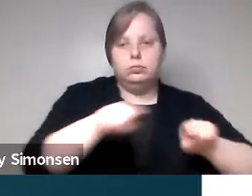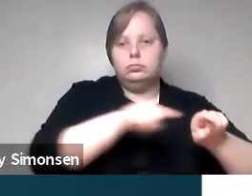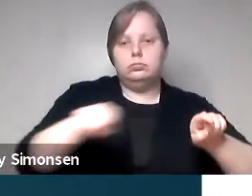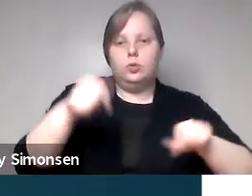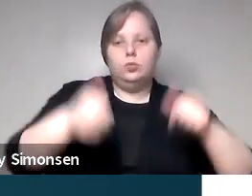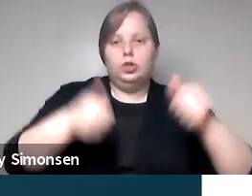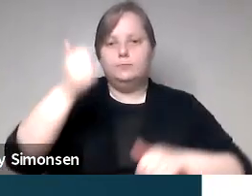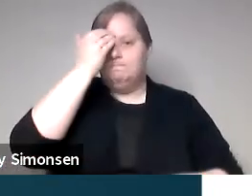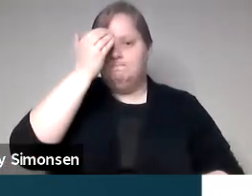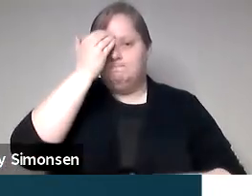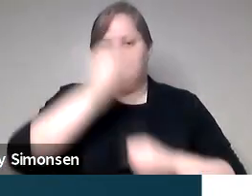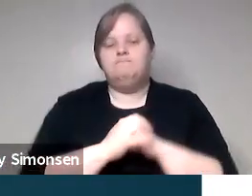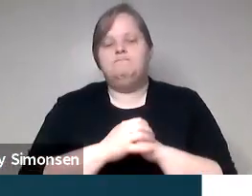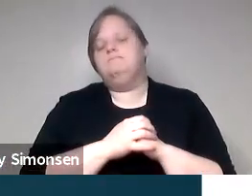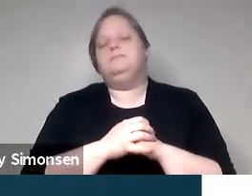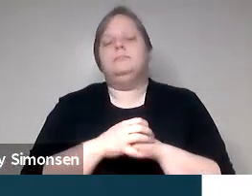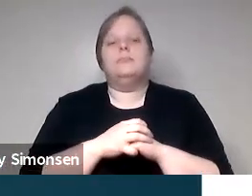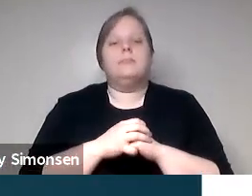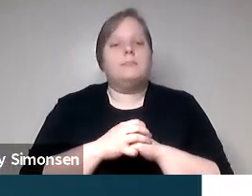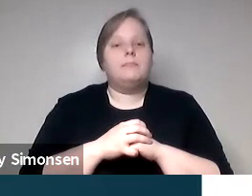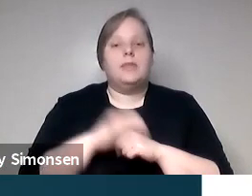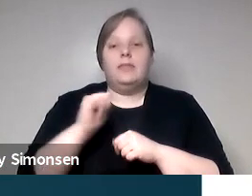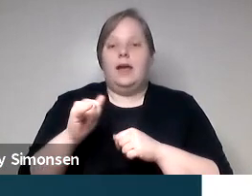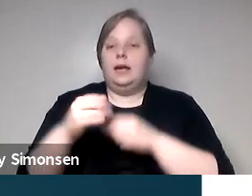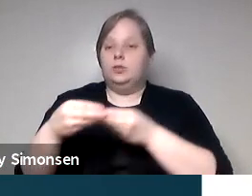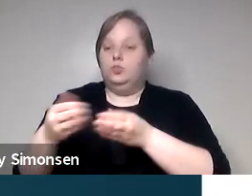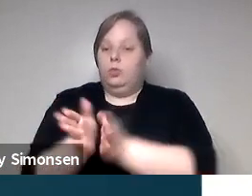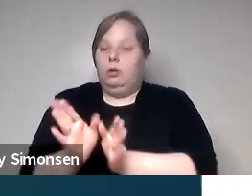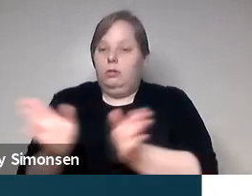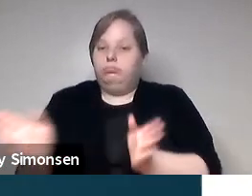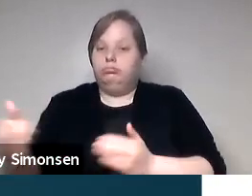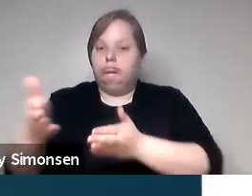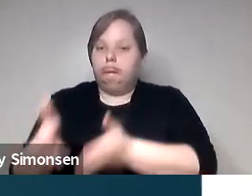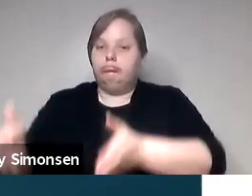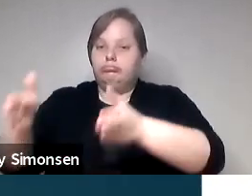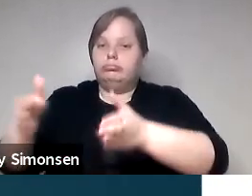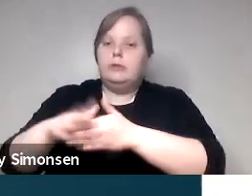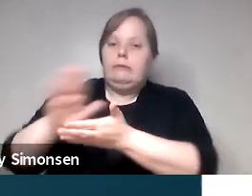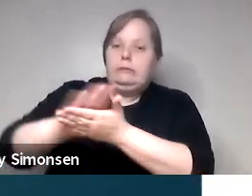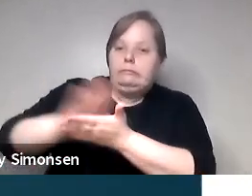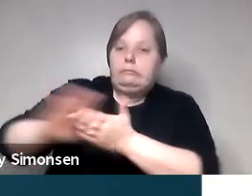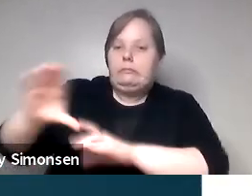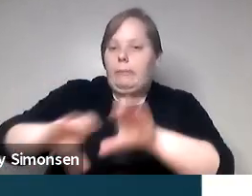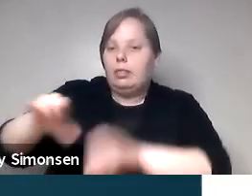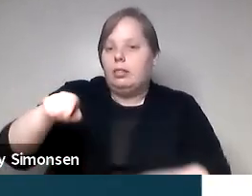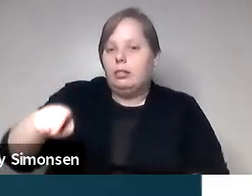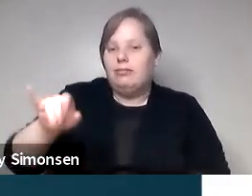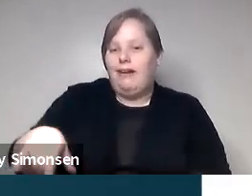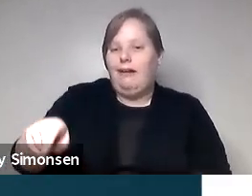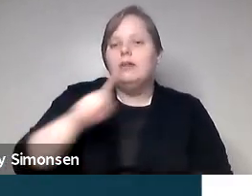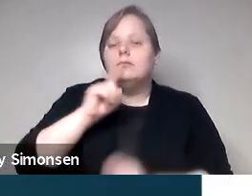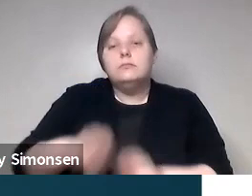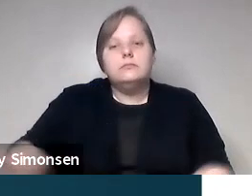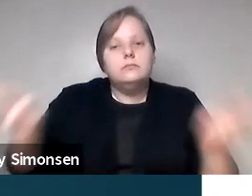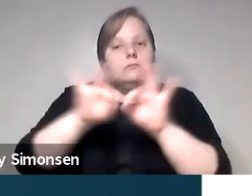three baskets. And in that smooth bucket, you have your cleaners. And it's important when we're in